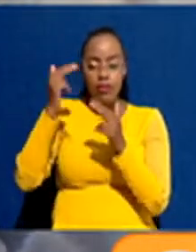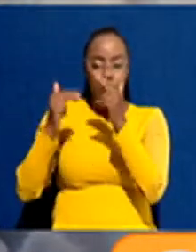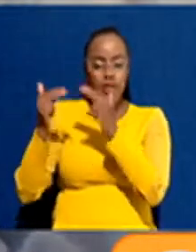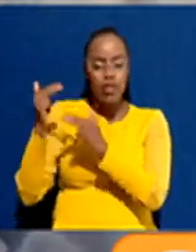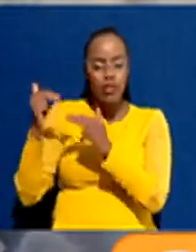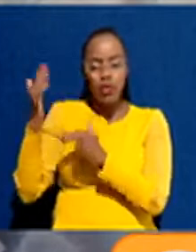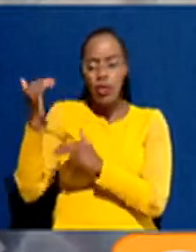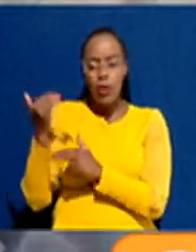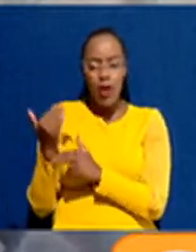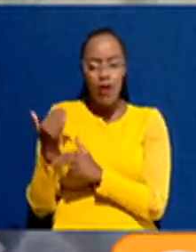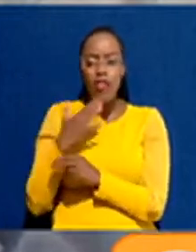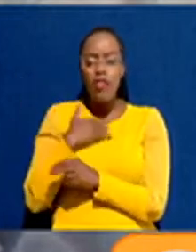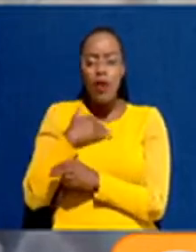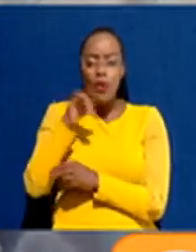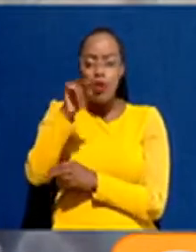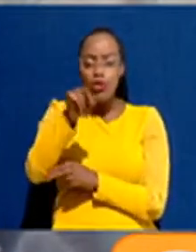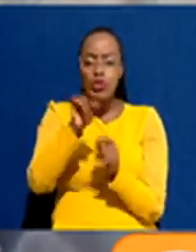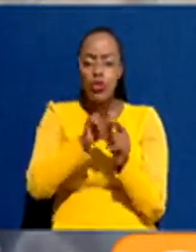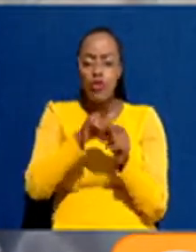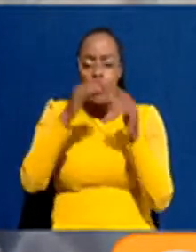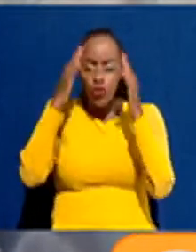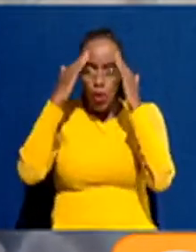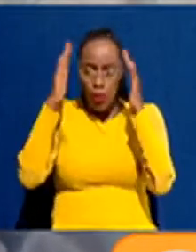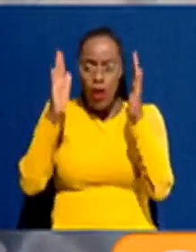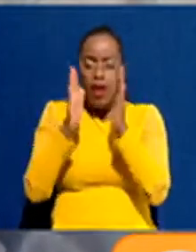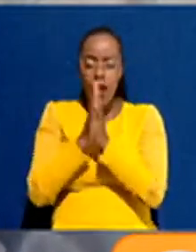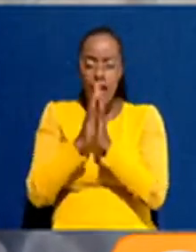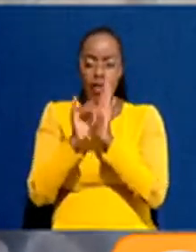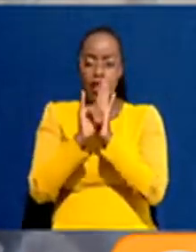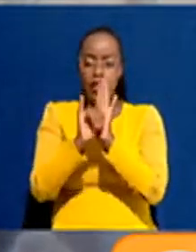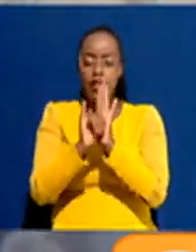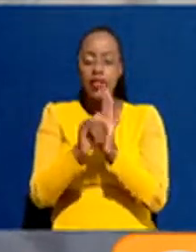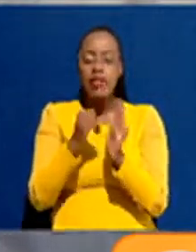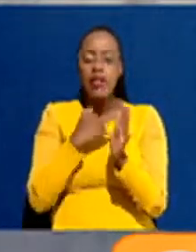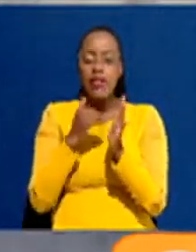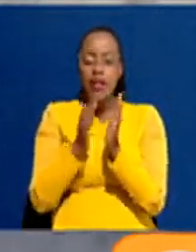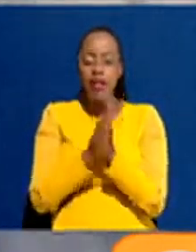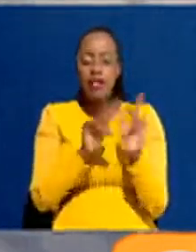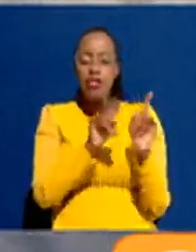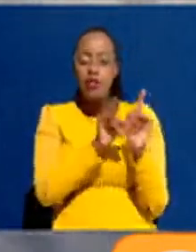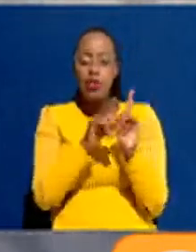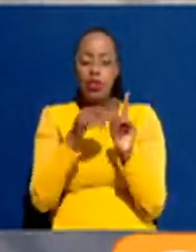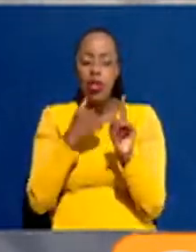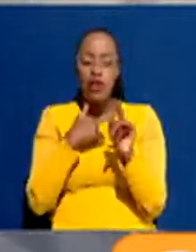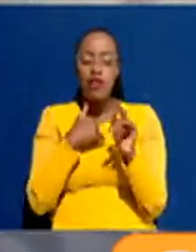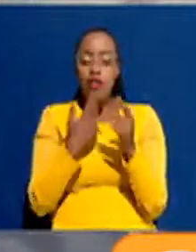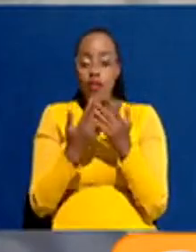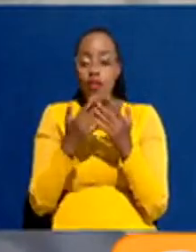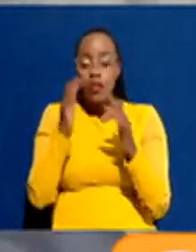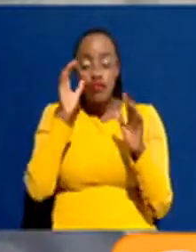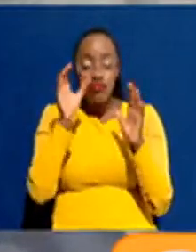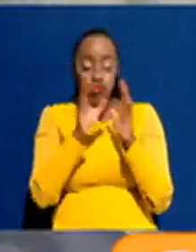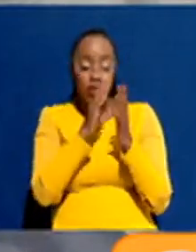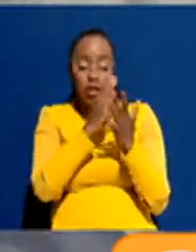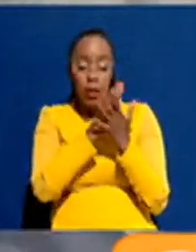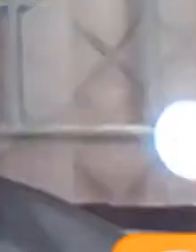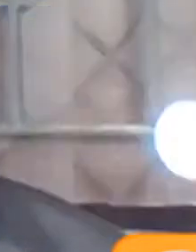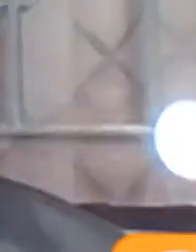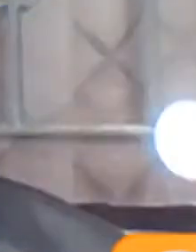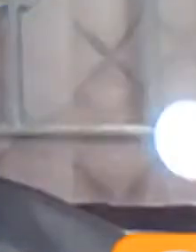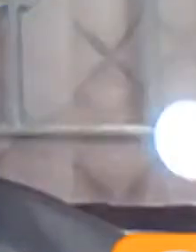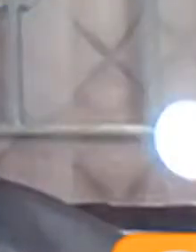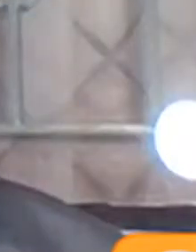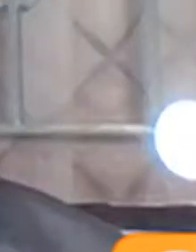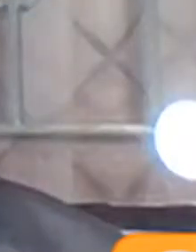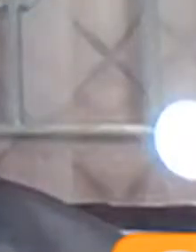Why? Because they want you to be aware of the identity, and you have reflex. Yeah. When something is wrong, you are